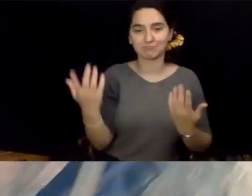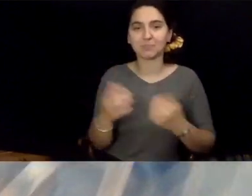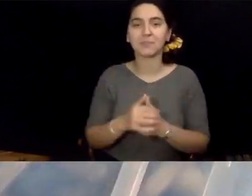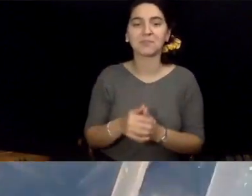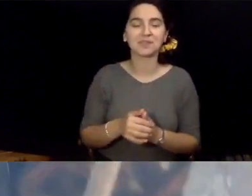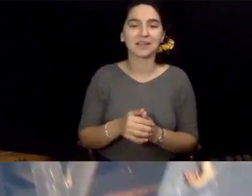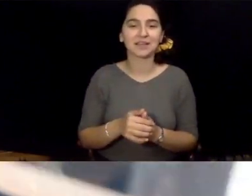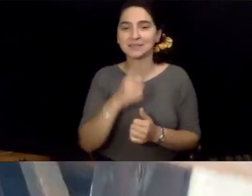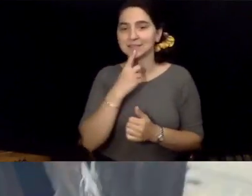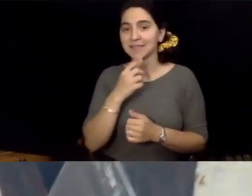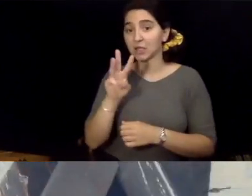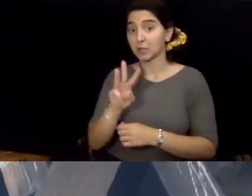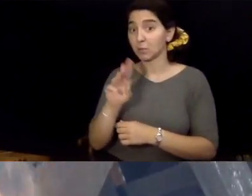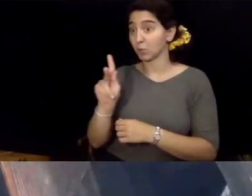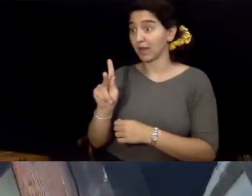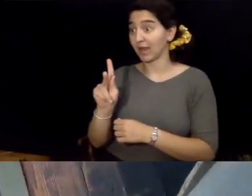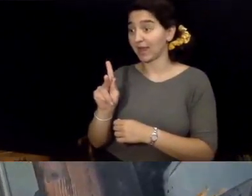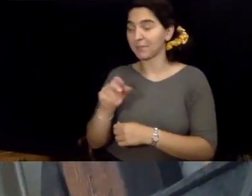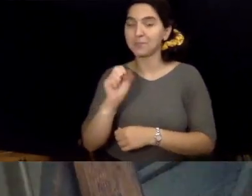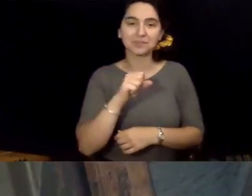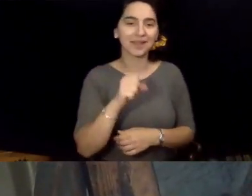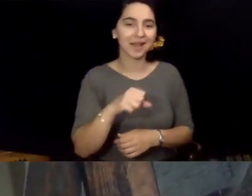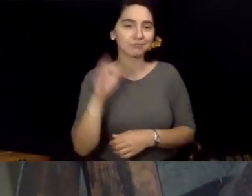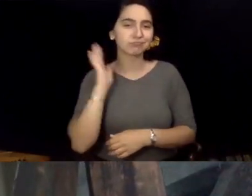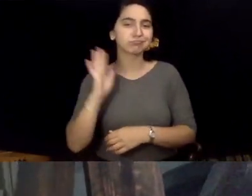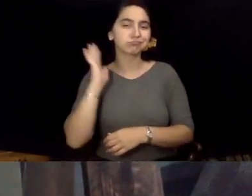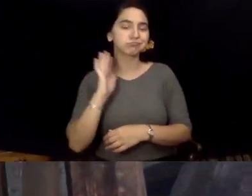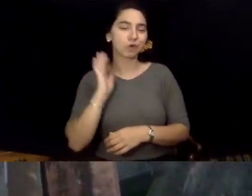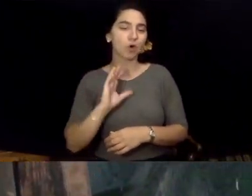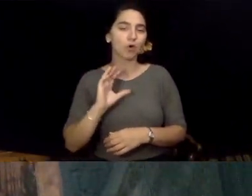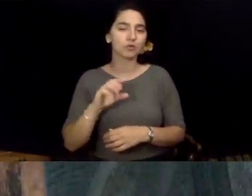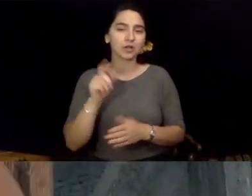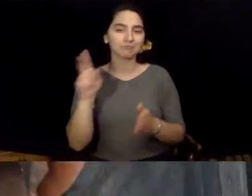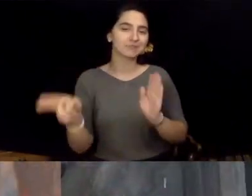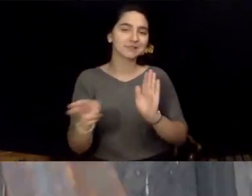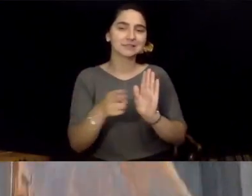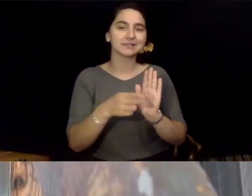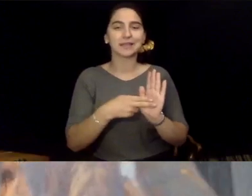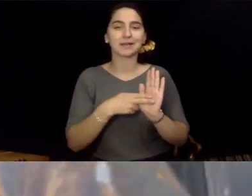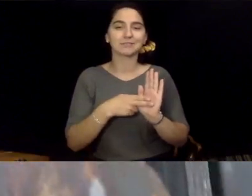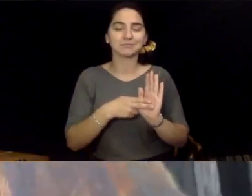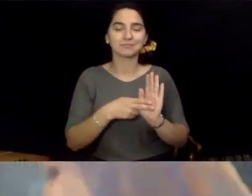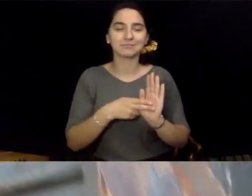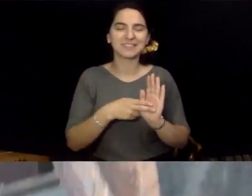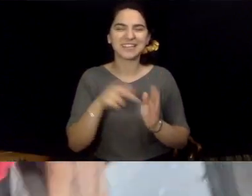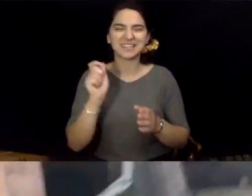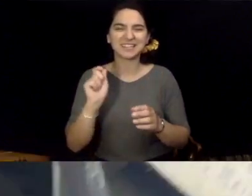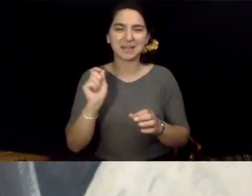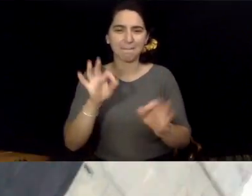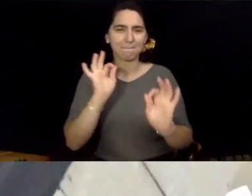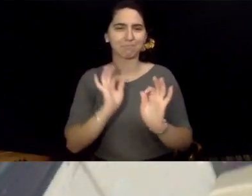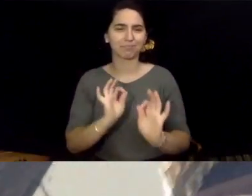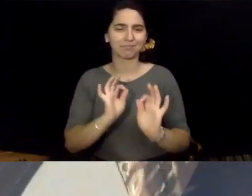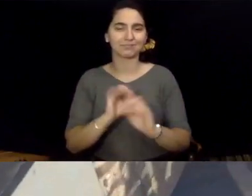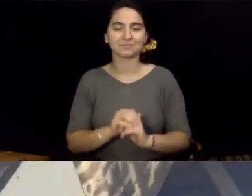W.K. Right. The older the graffiti, the neater the penmanship, and then they actually just would carve their names